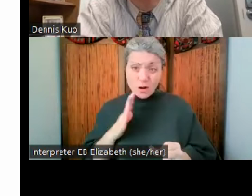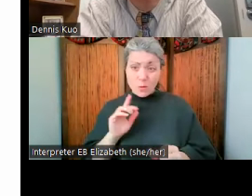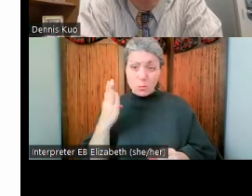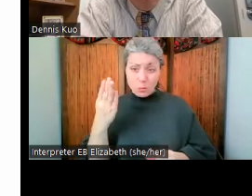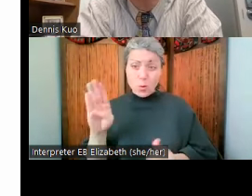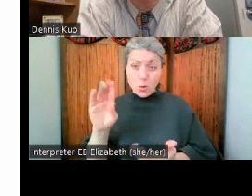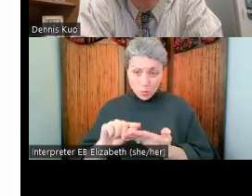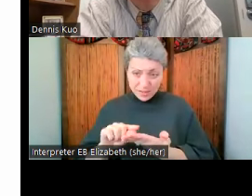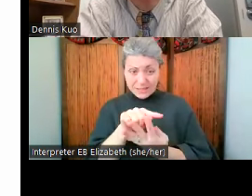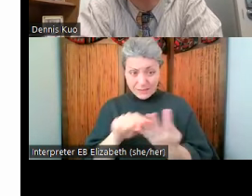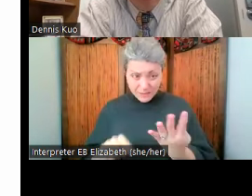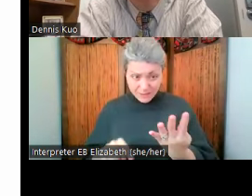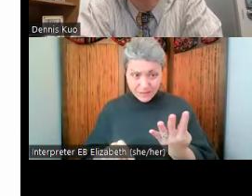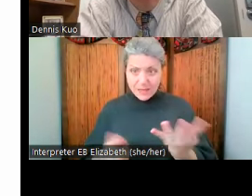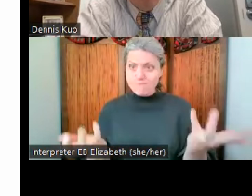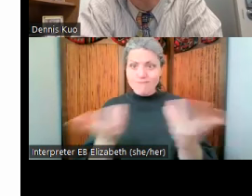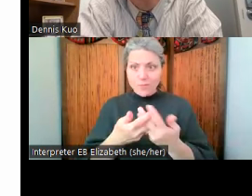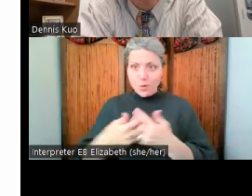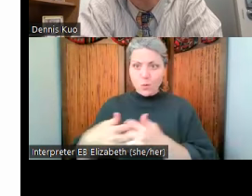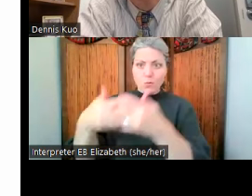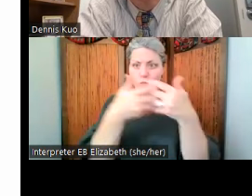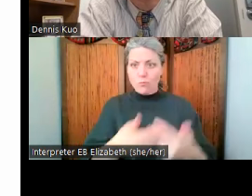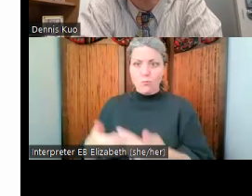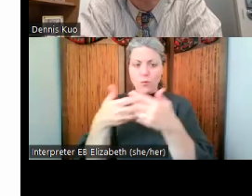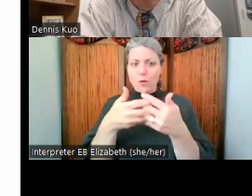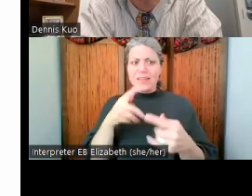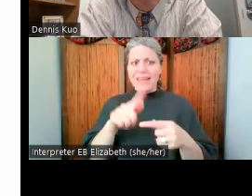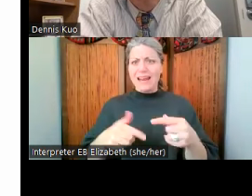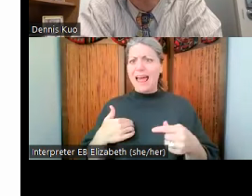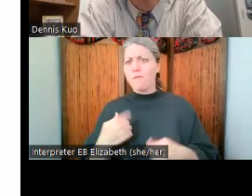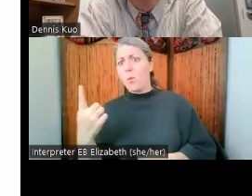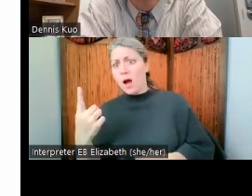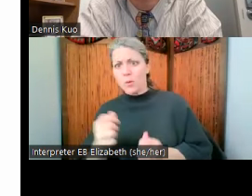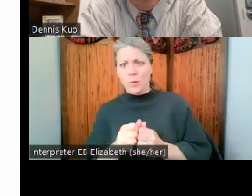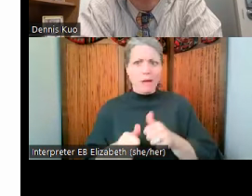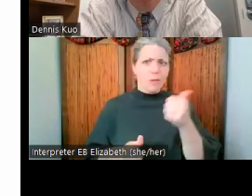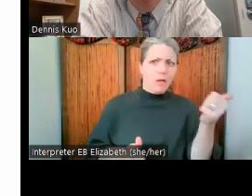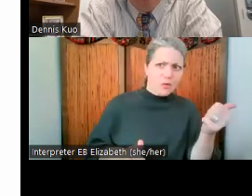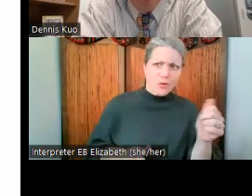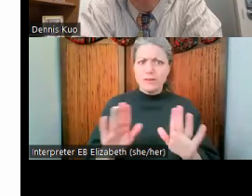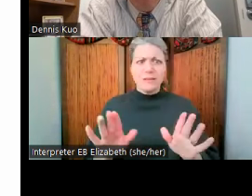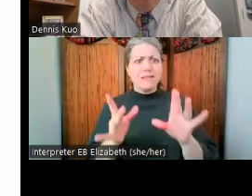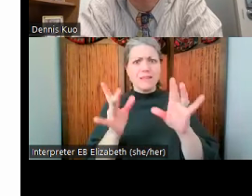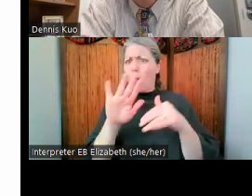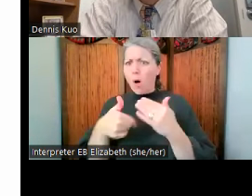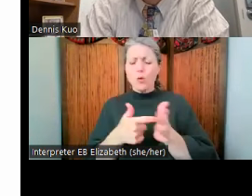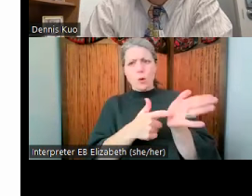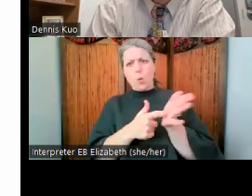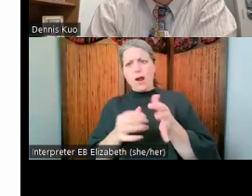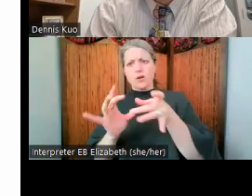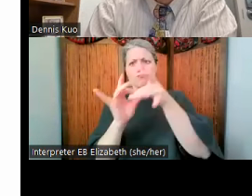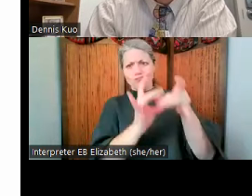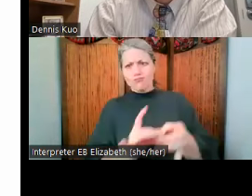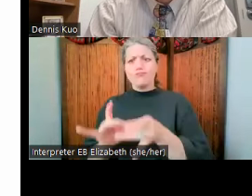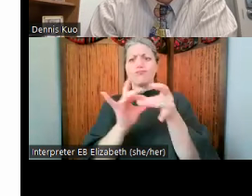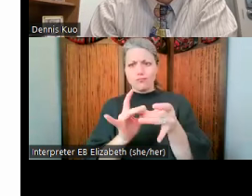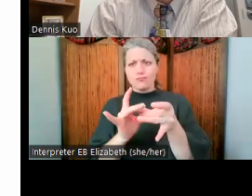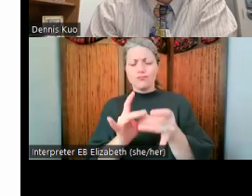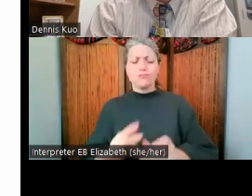discussion intertwine with each other. You cannot have health equity without quality of life and well-being, access to services, and financing of